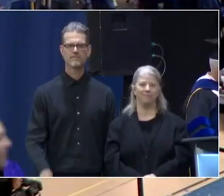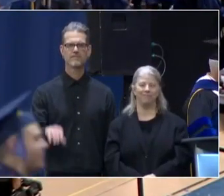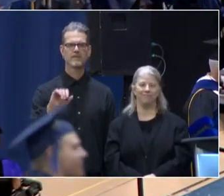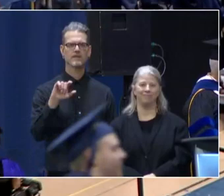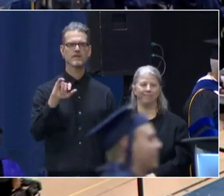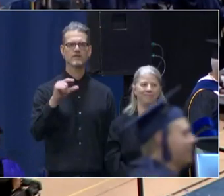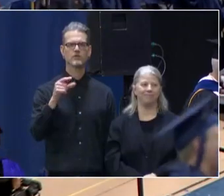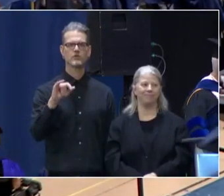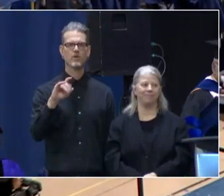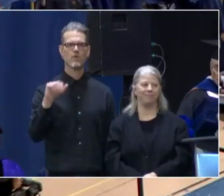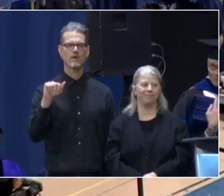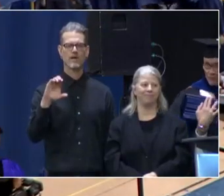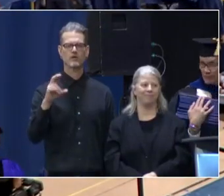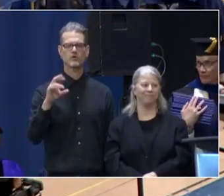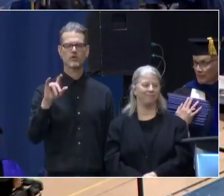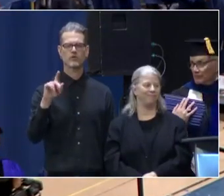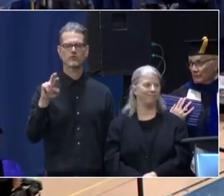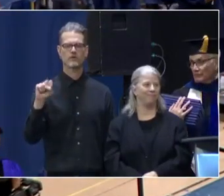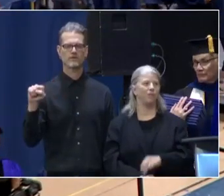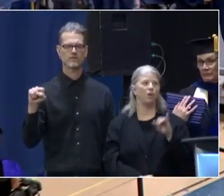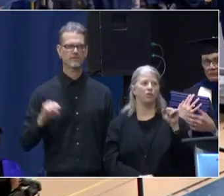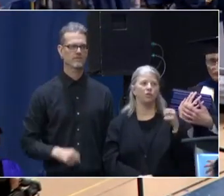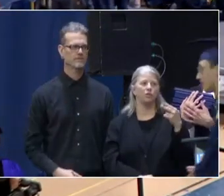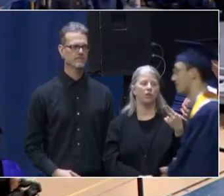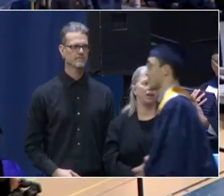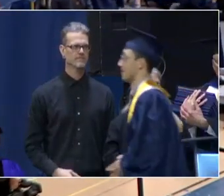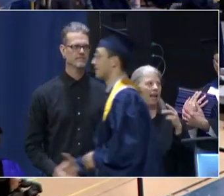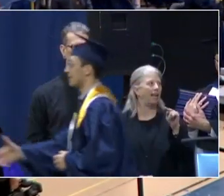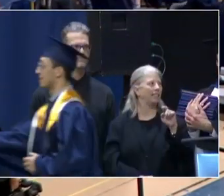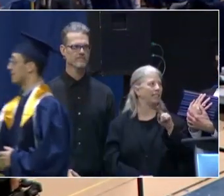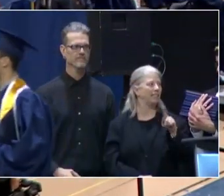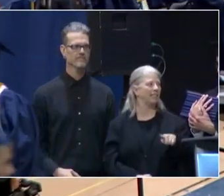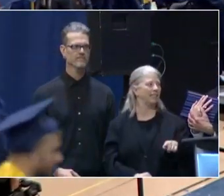Giona Childress. Josh Heifetz.